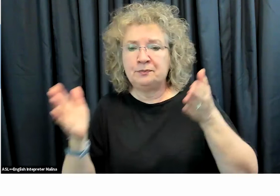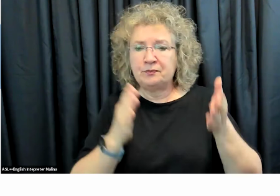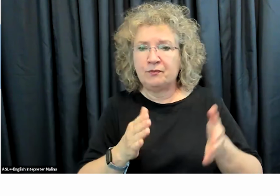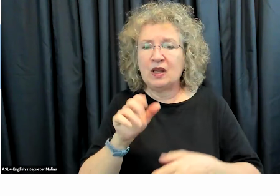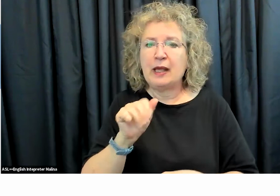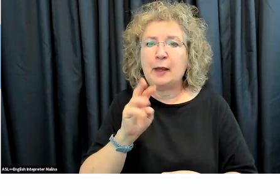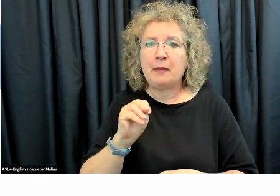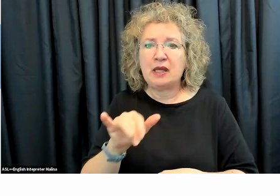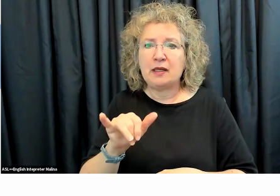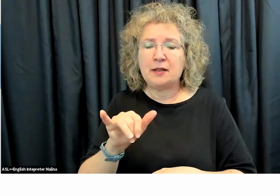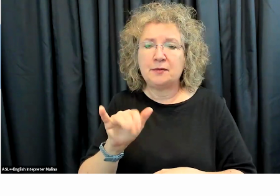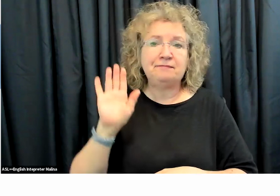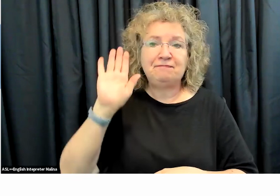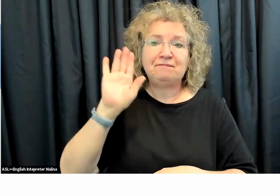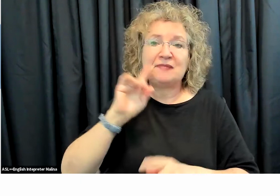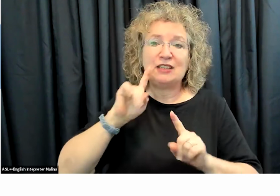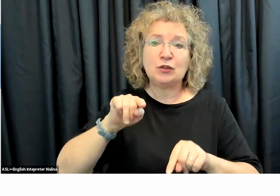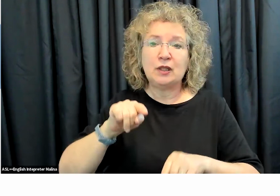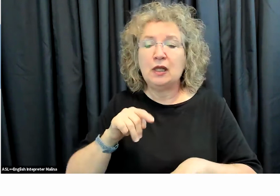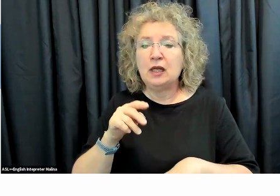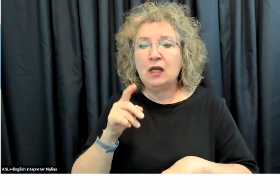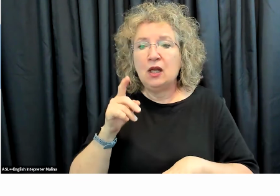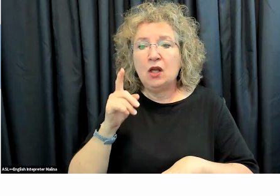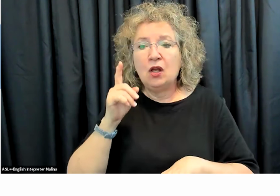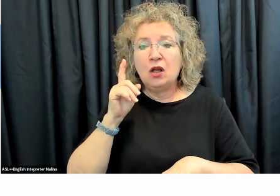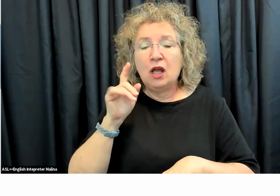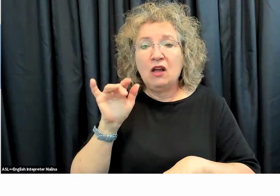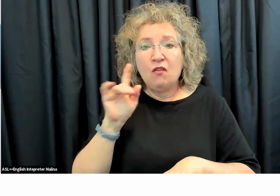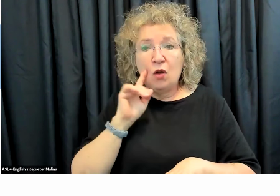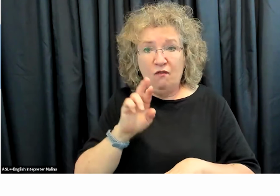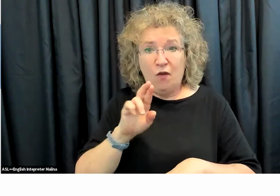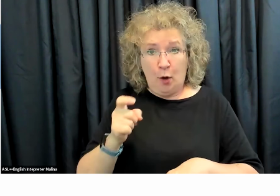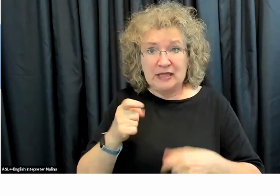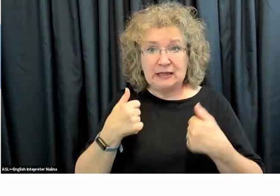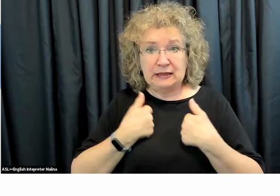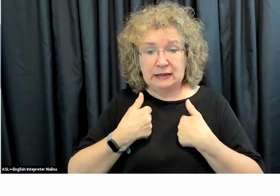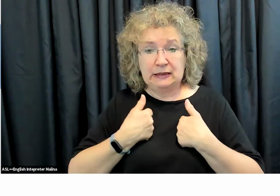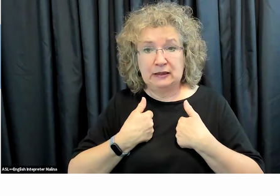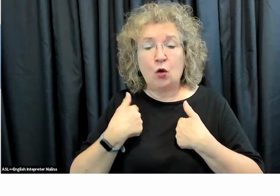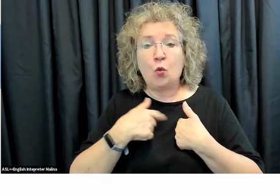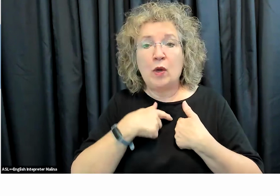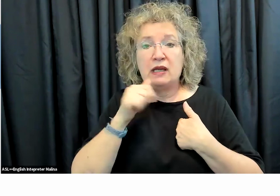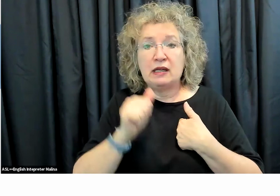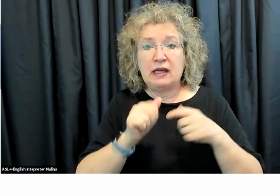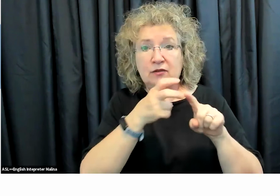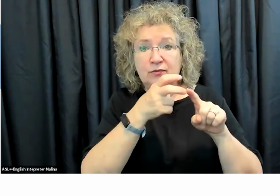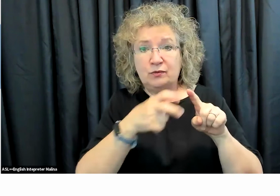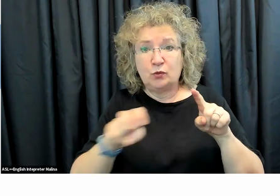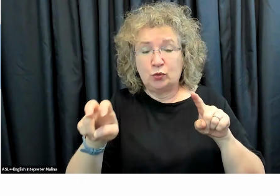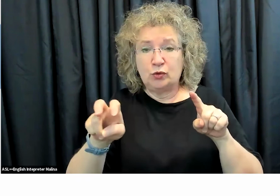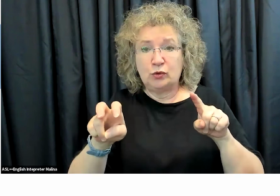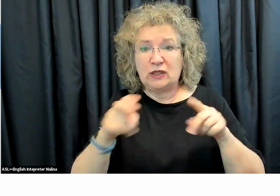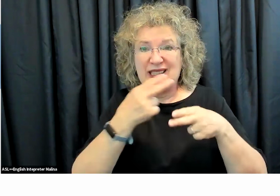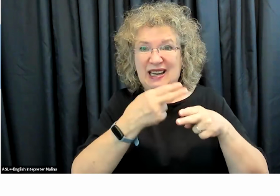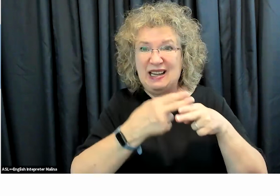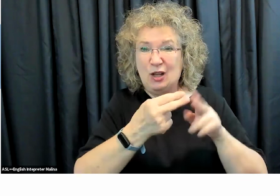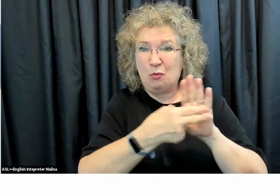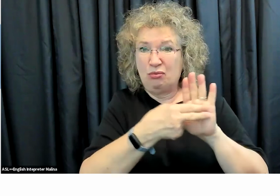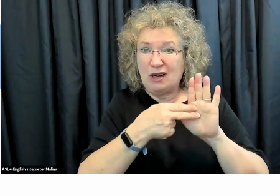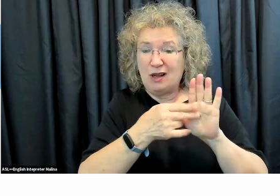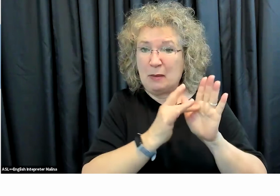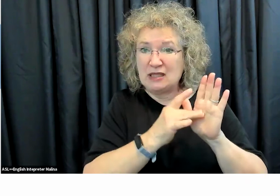is Amy. For a pharmacist, we can legally switch to a generic at any time